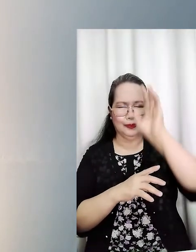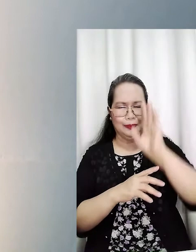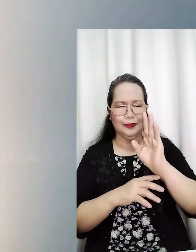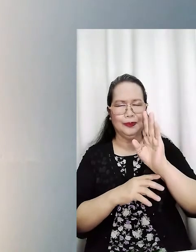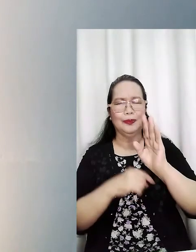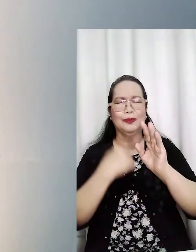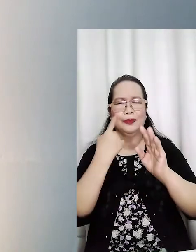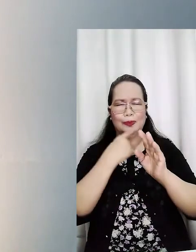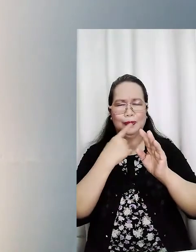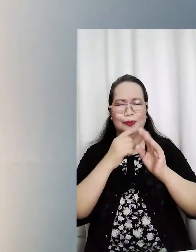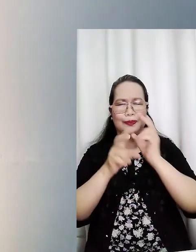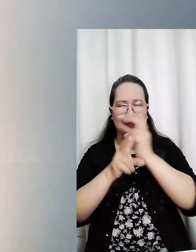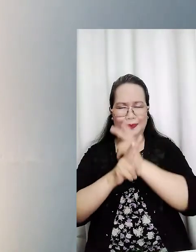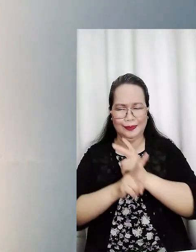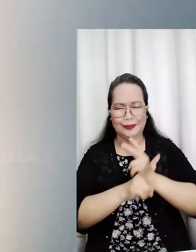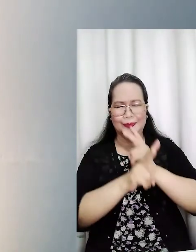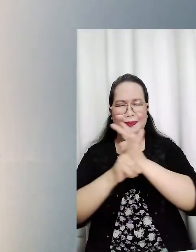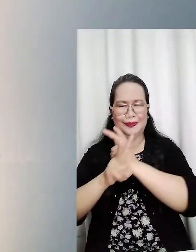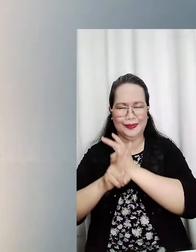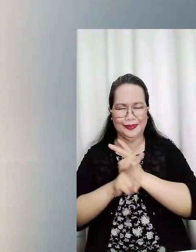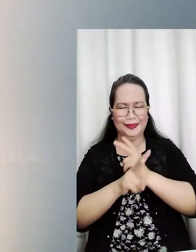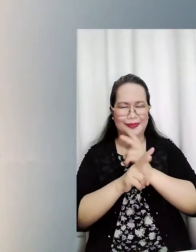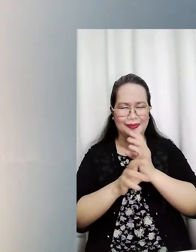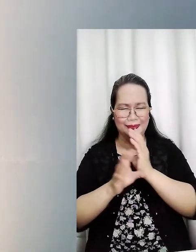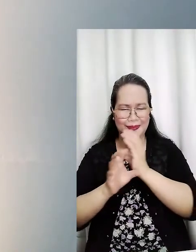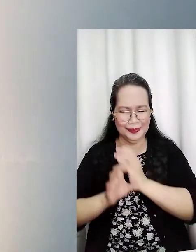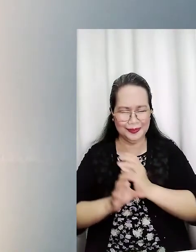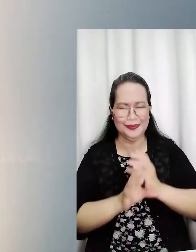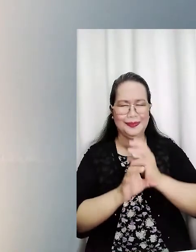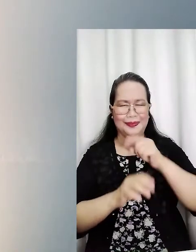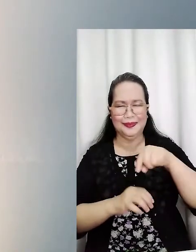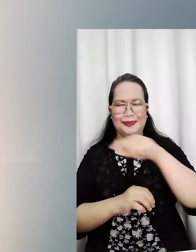you are the God who cares and